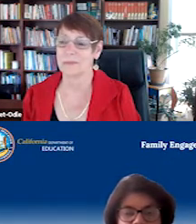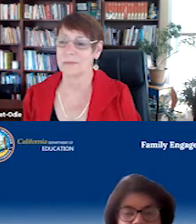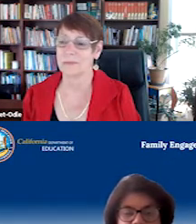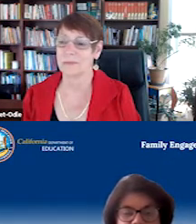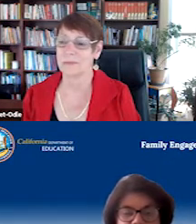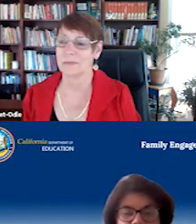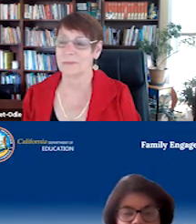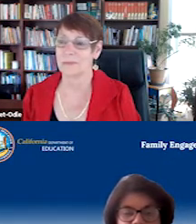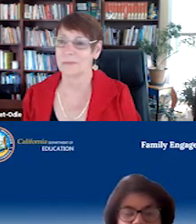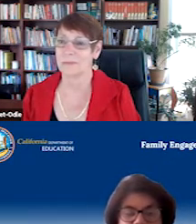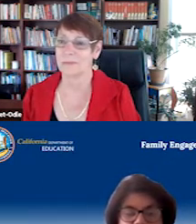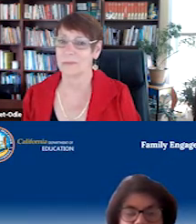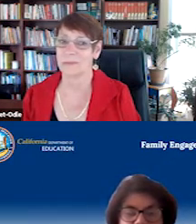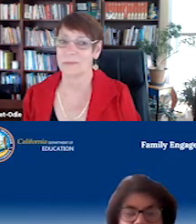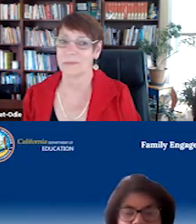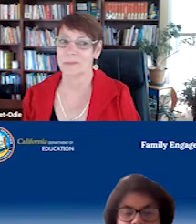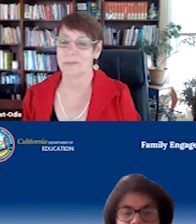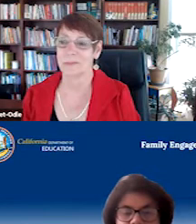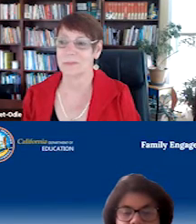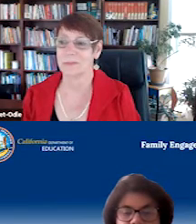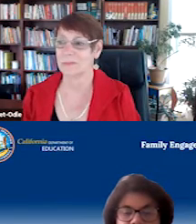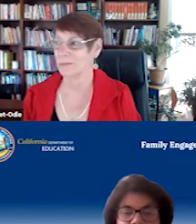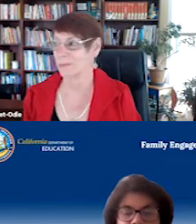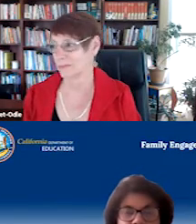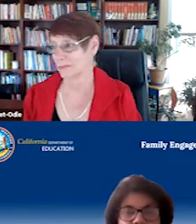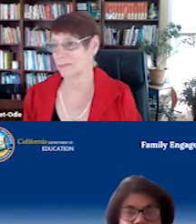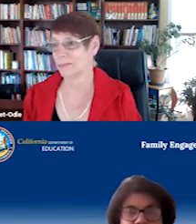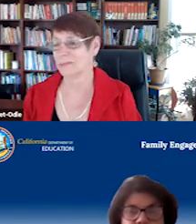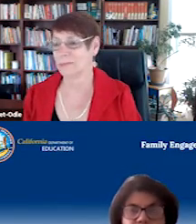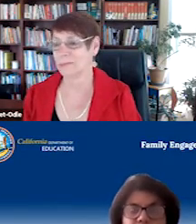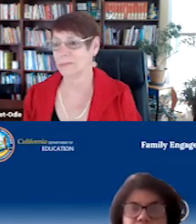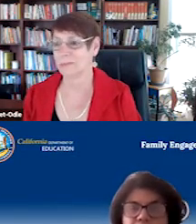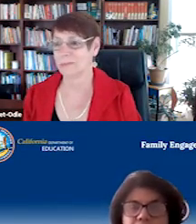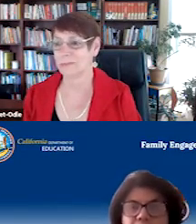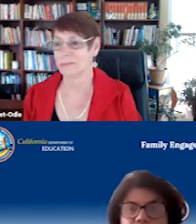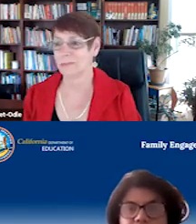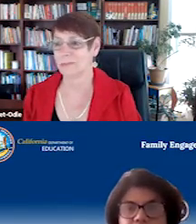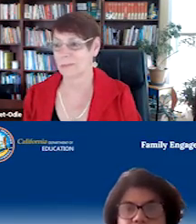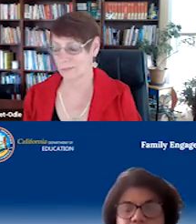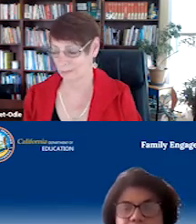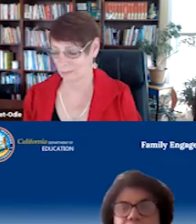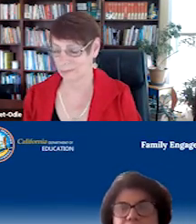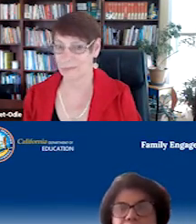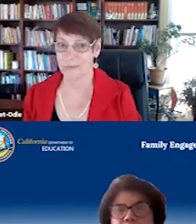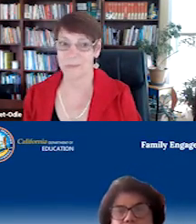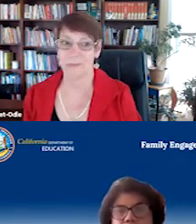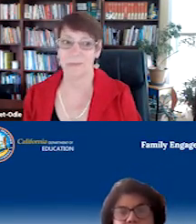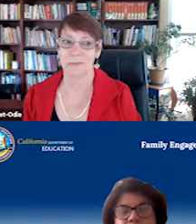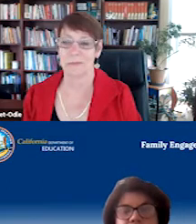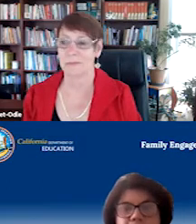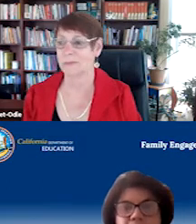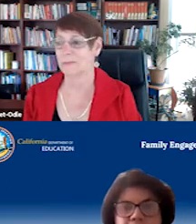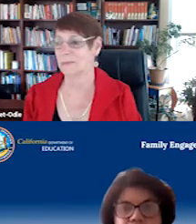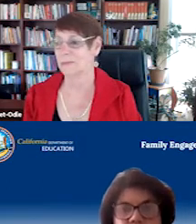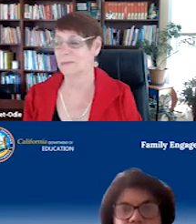Division and the Family Engagement Department. And at this time, I'd like to introduce the California Department of Education Family Engagement Director, Lisa